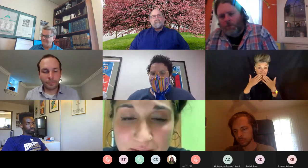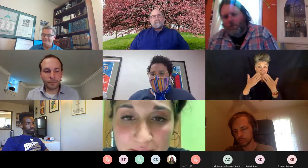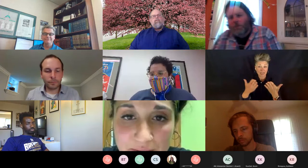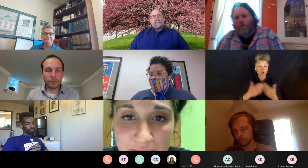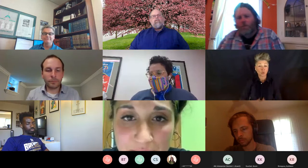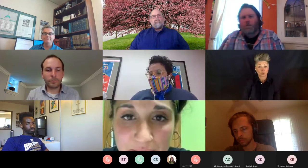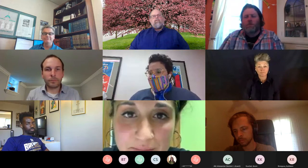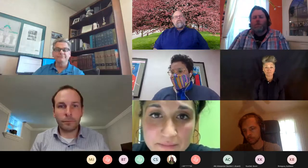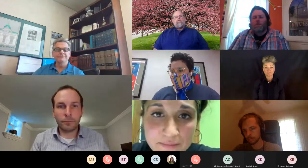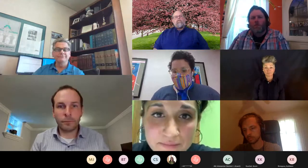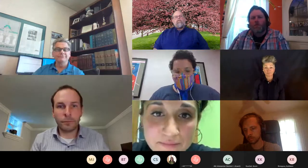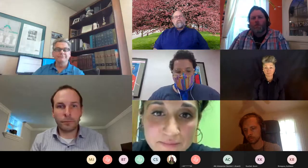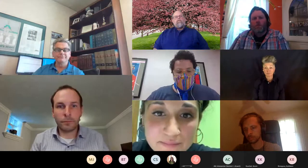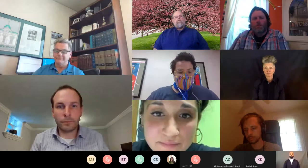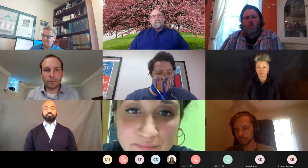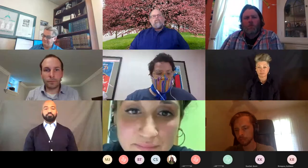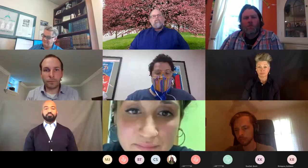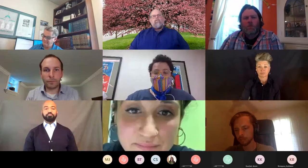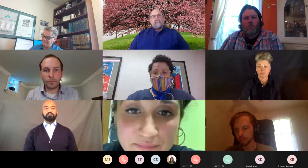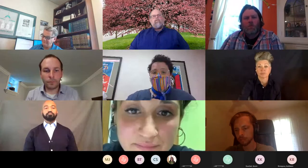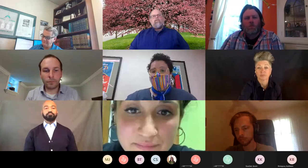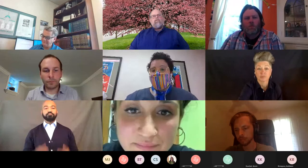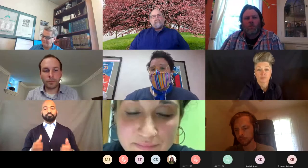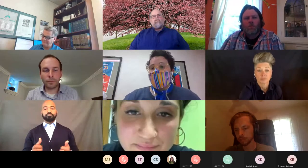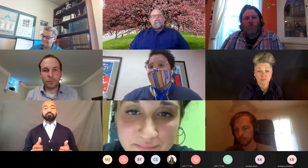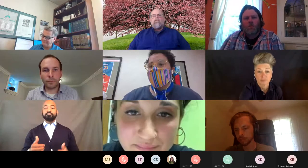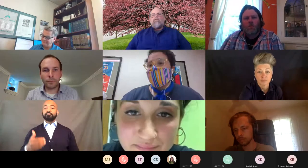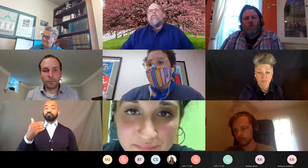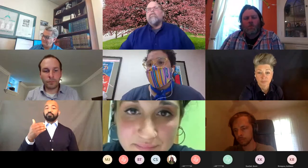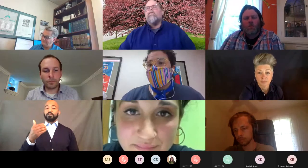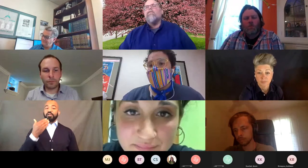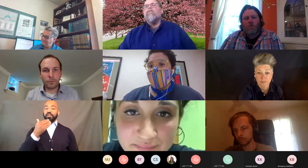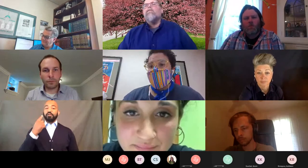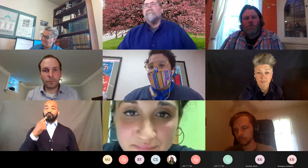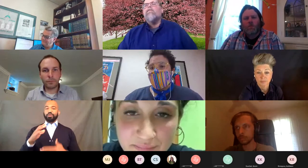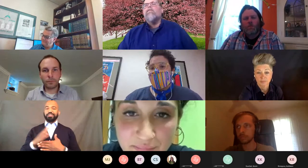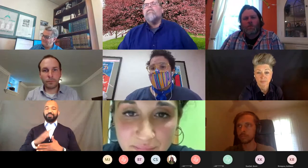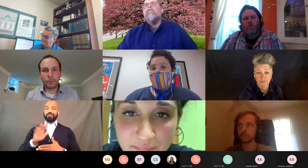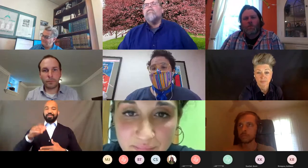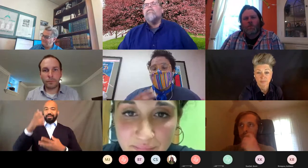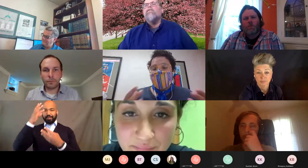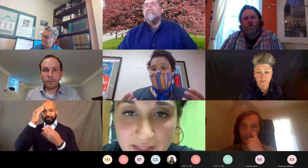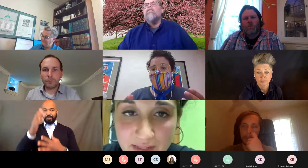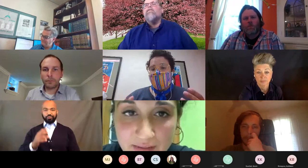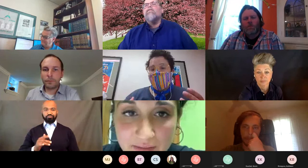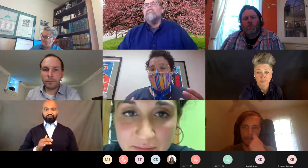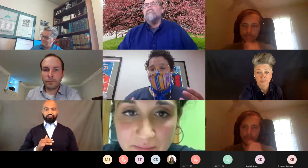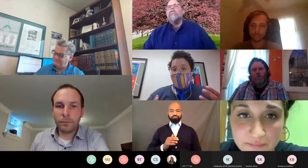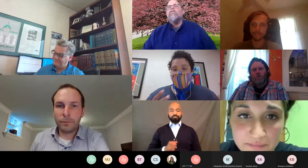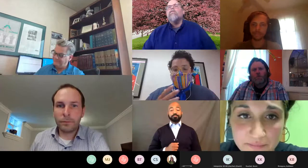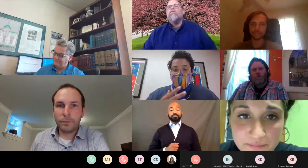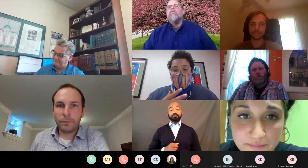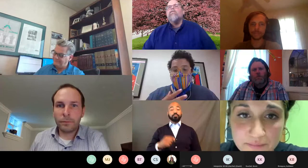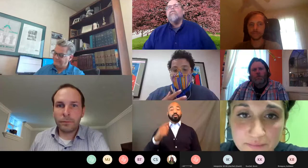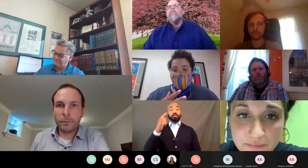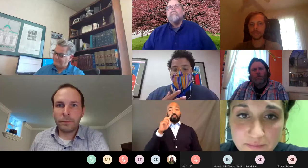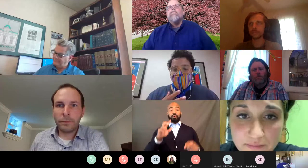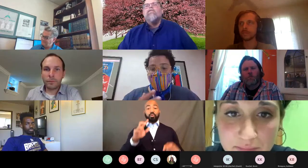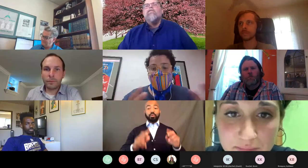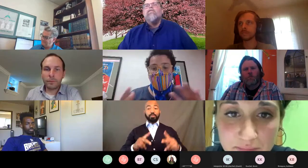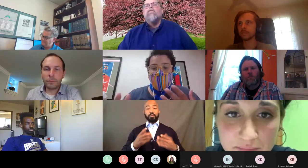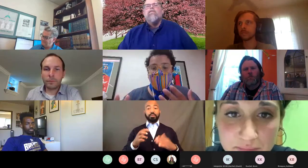Well, Kieran, thanks so much for visiting us and sharing this information. For those of you who might need to reference